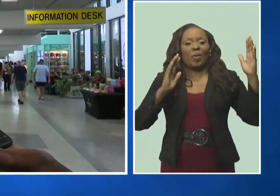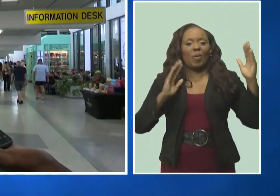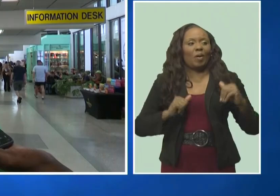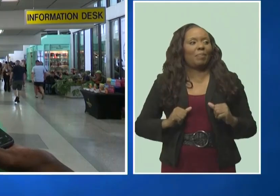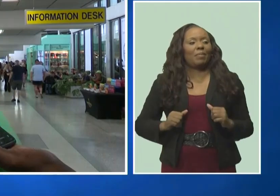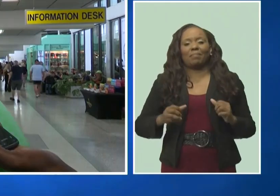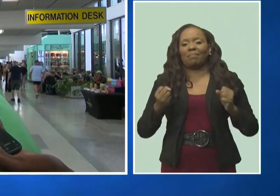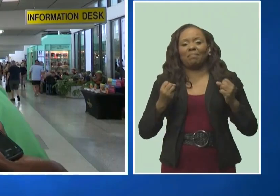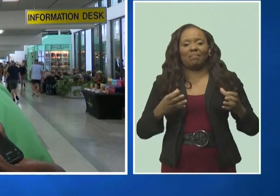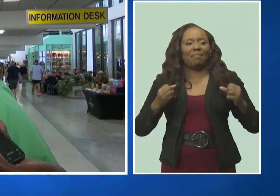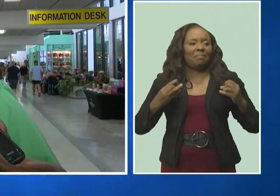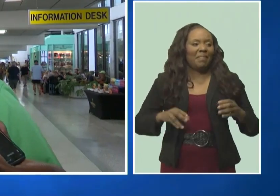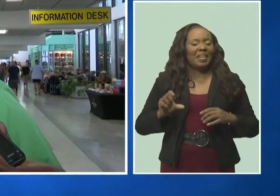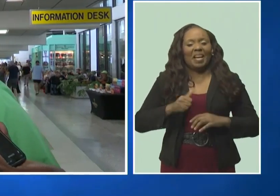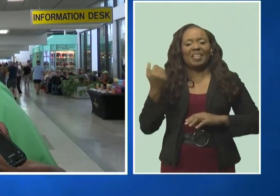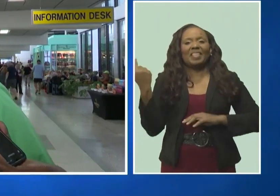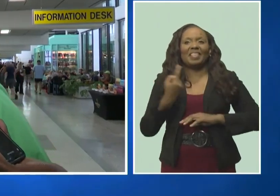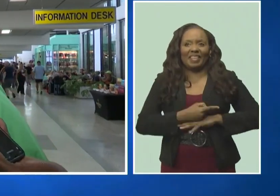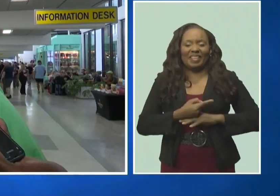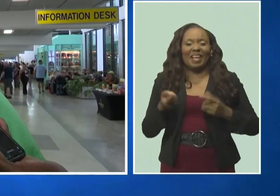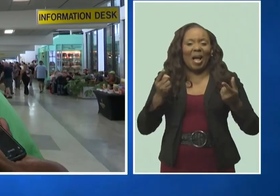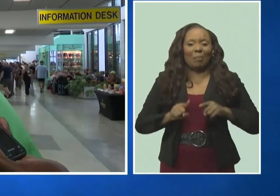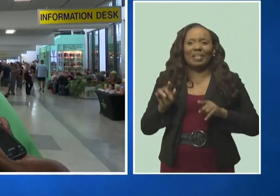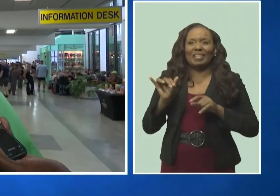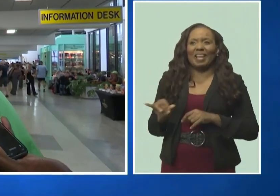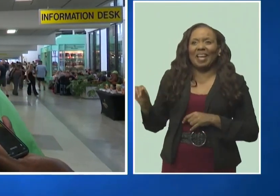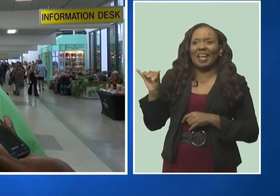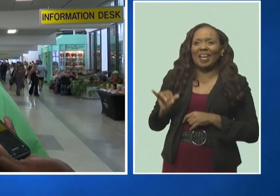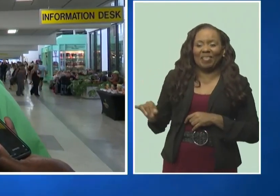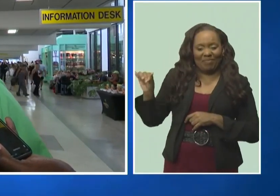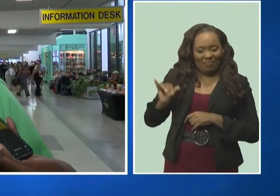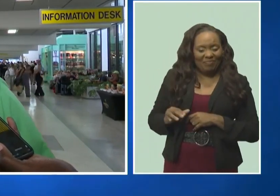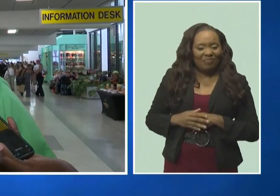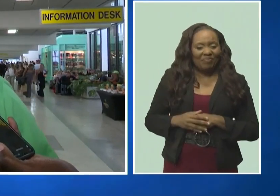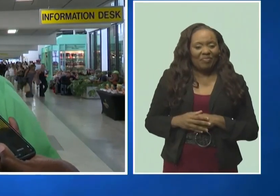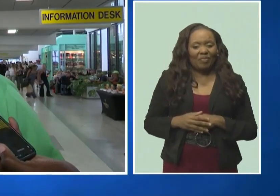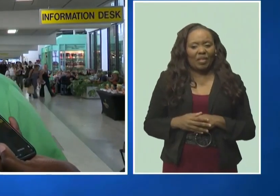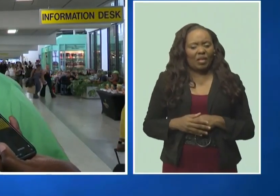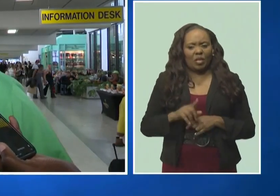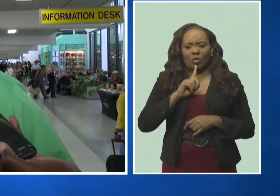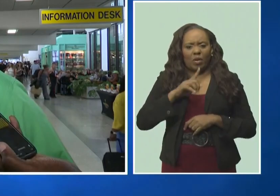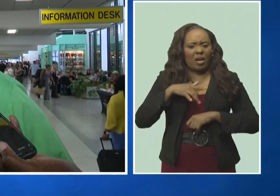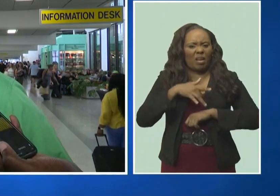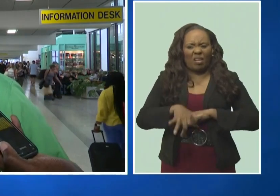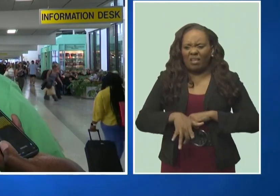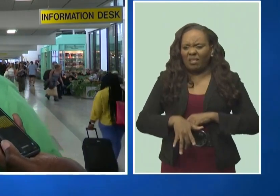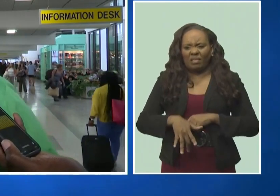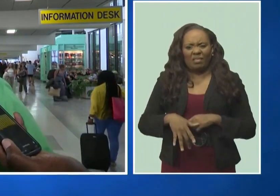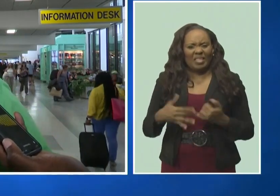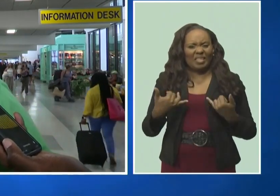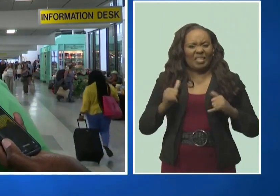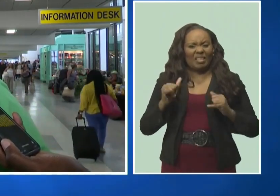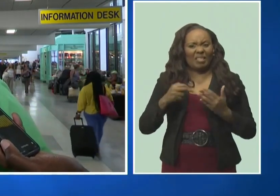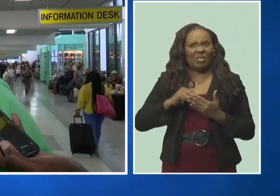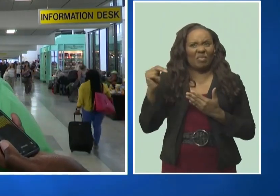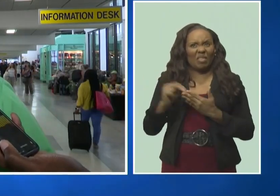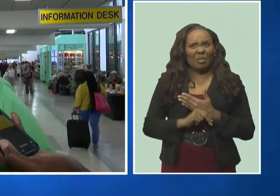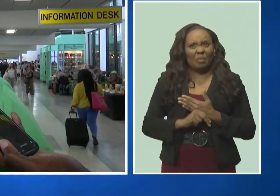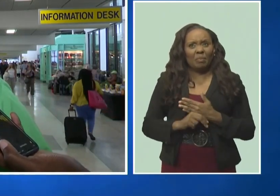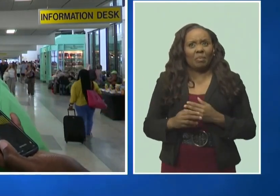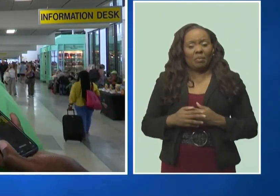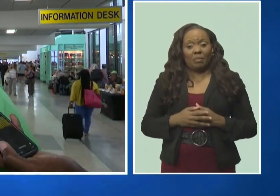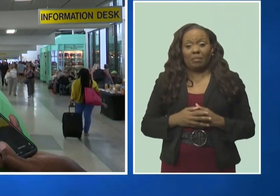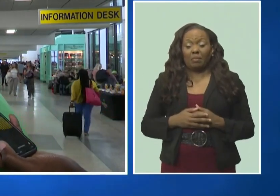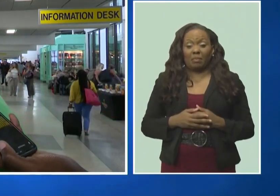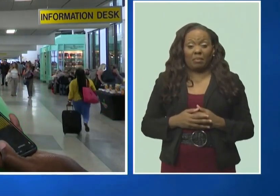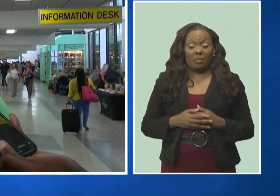this for the season. It's early days in the winter season. Normally, we would not reach our peak capacity in terms of the busiest day, not